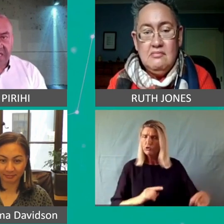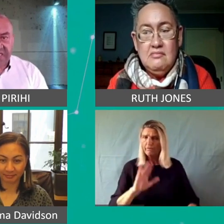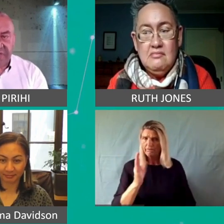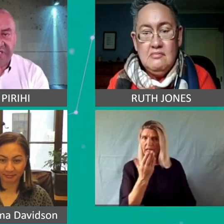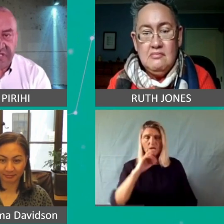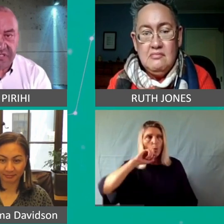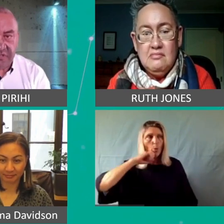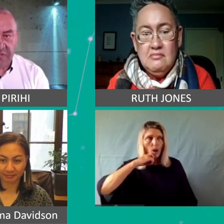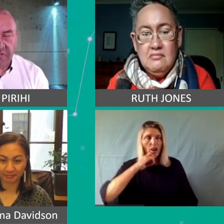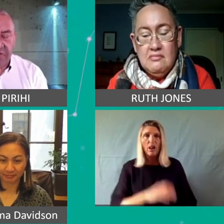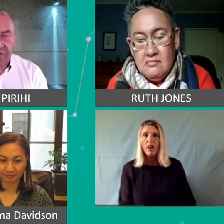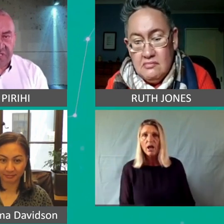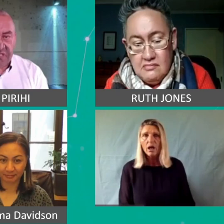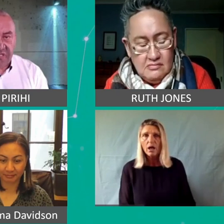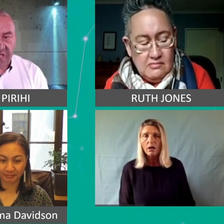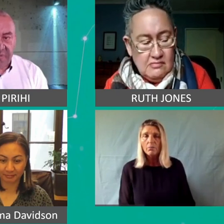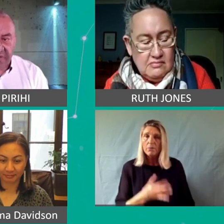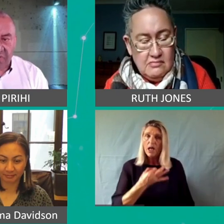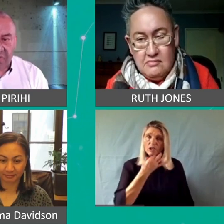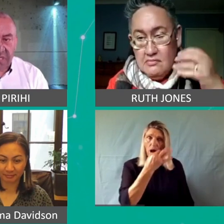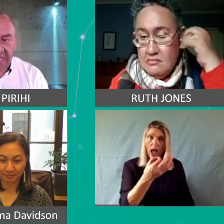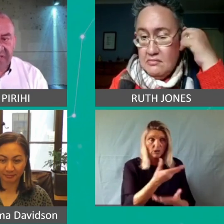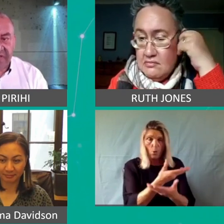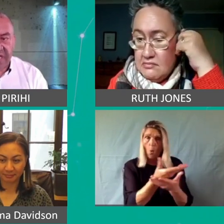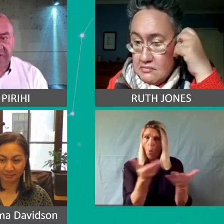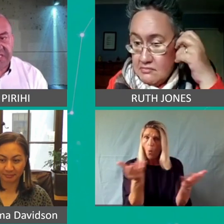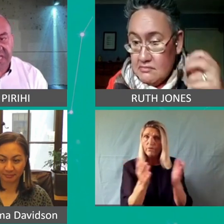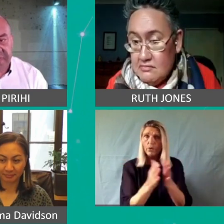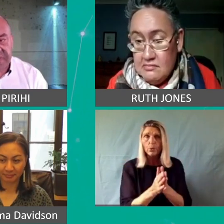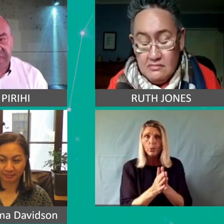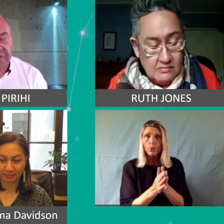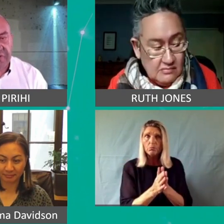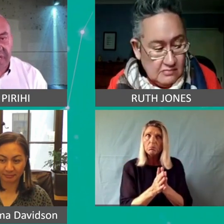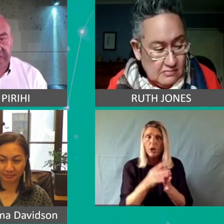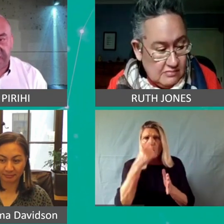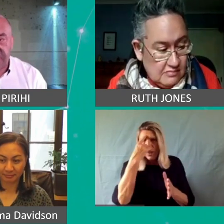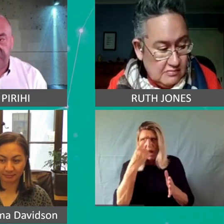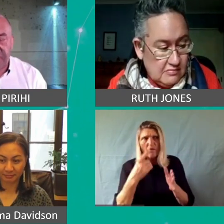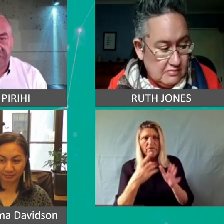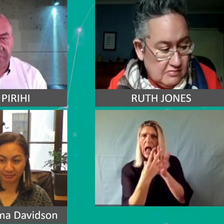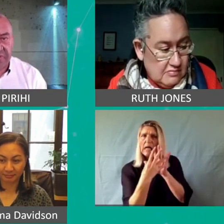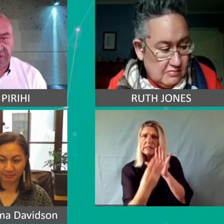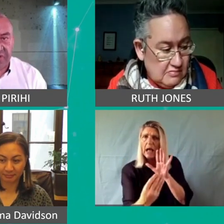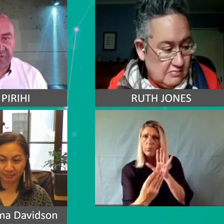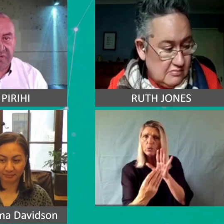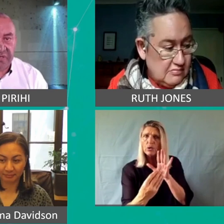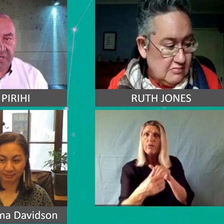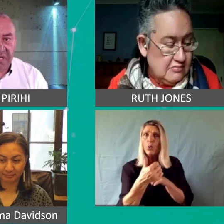I guess a question to the entire panel, are there examples of good practice that we could build